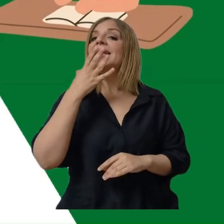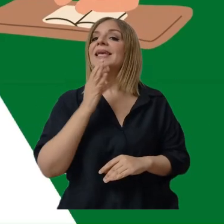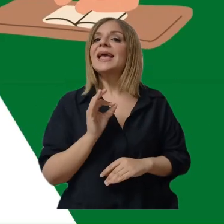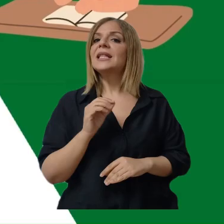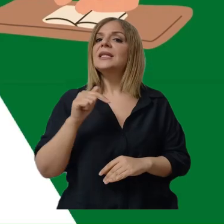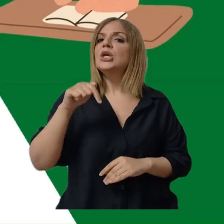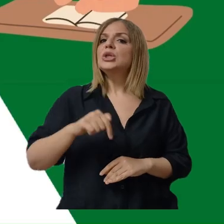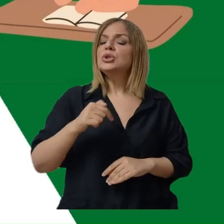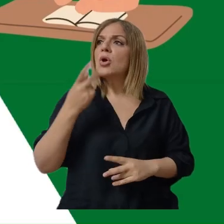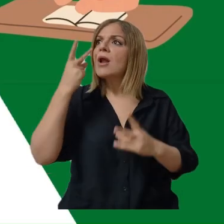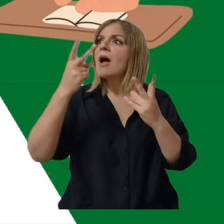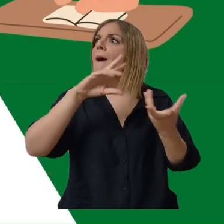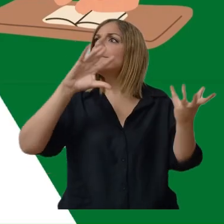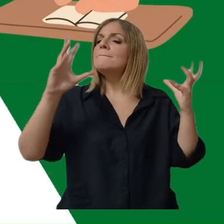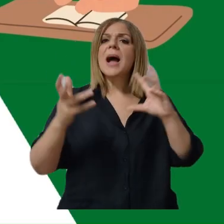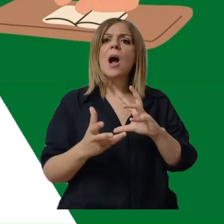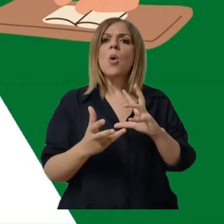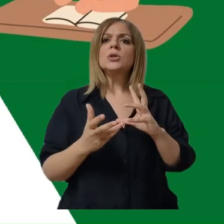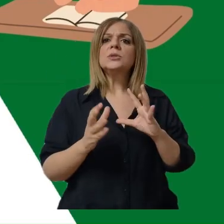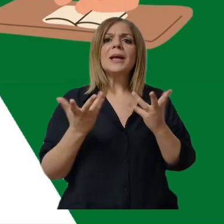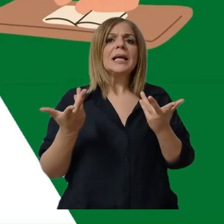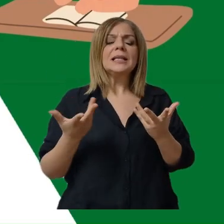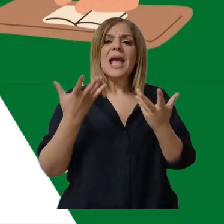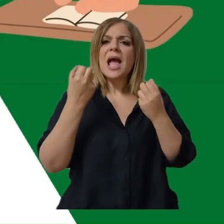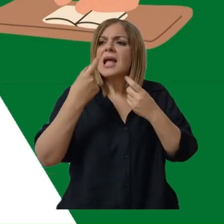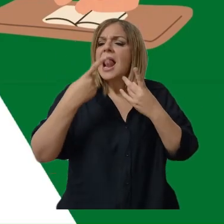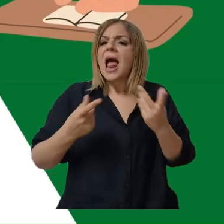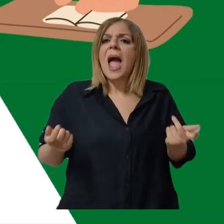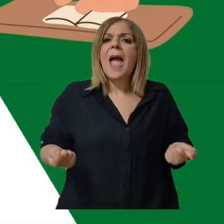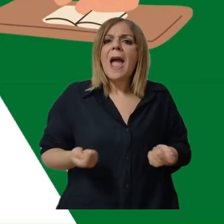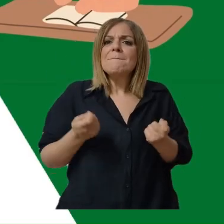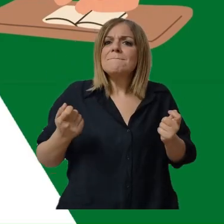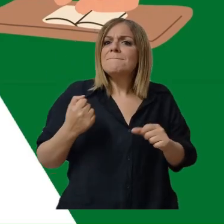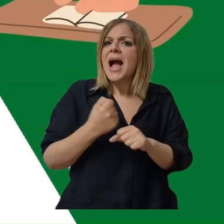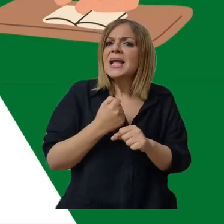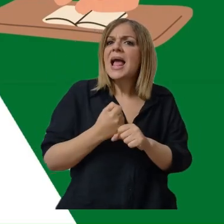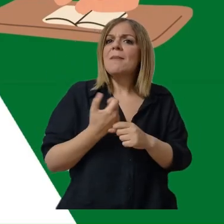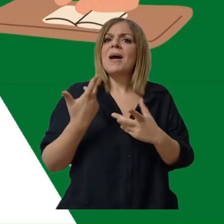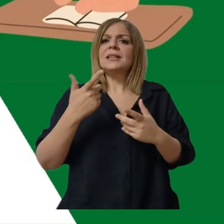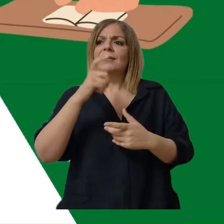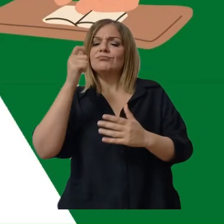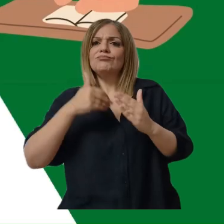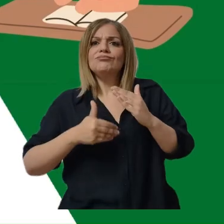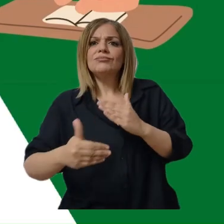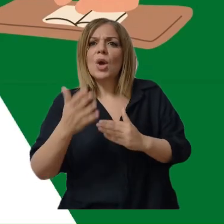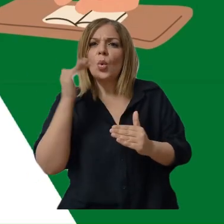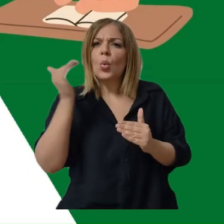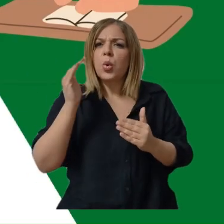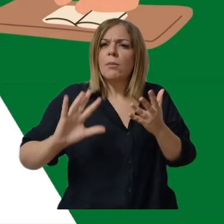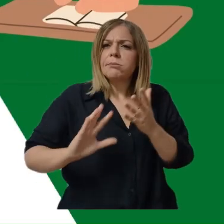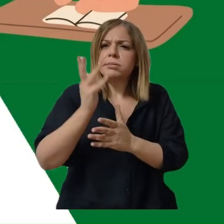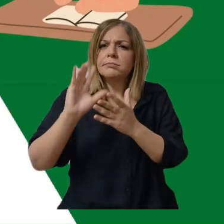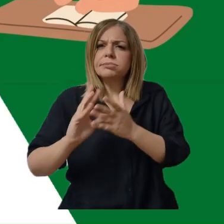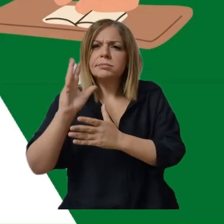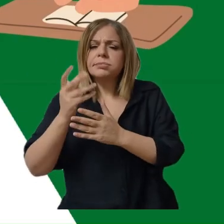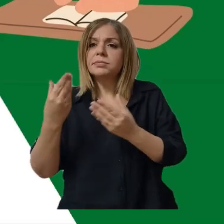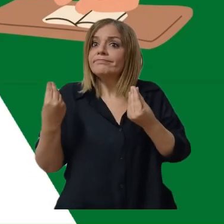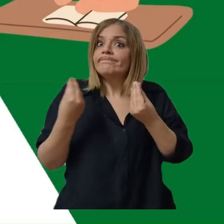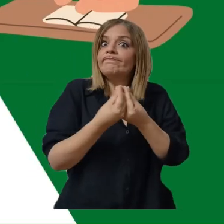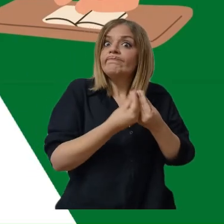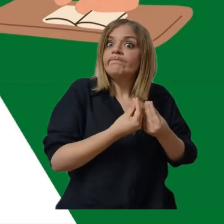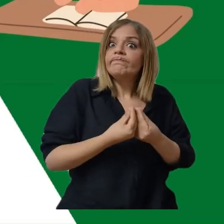Because of what is happening to the world, there are many professions and careers that are growing fast in